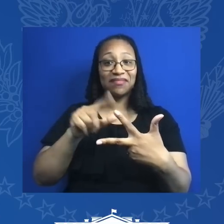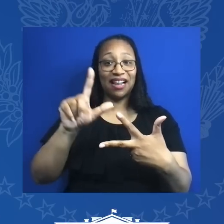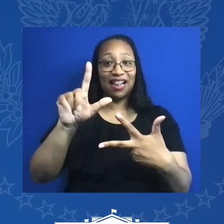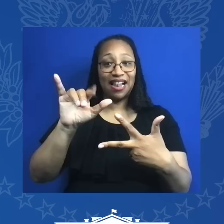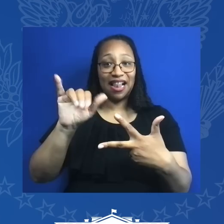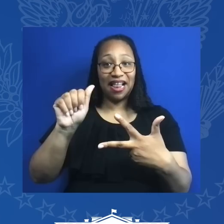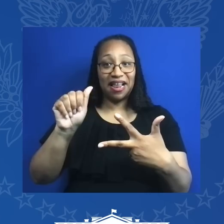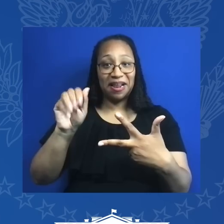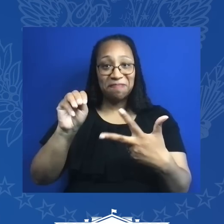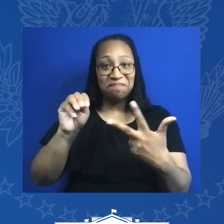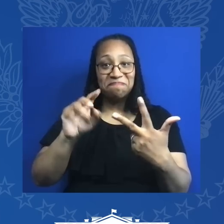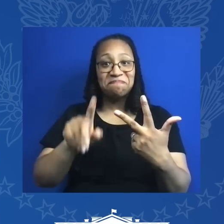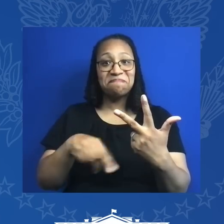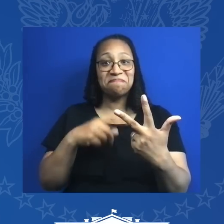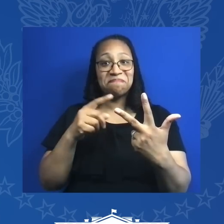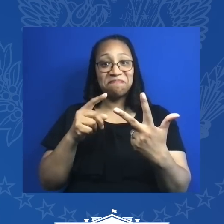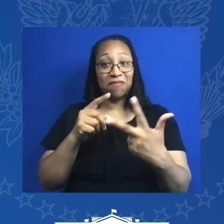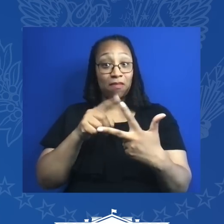Pride.